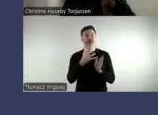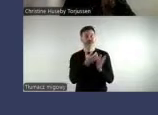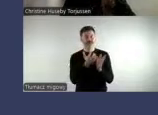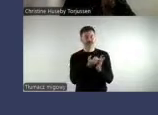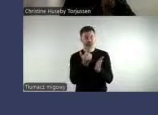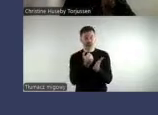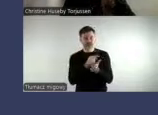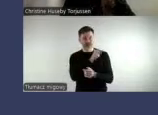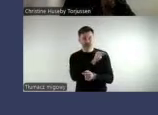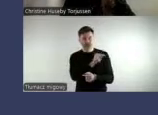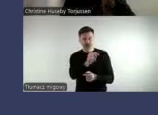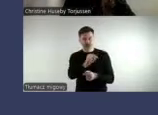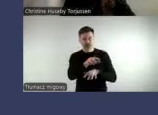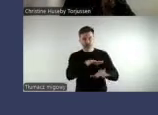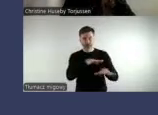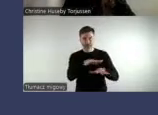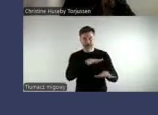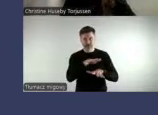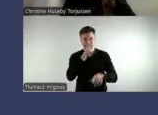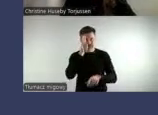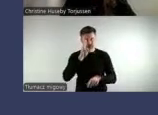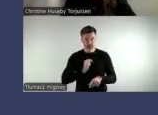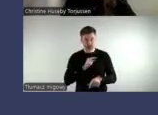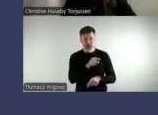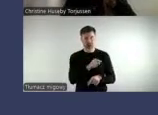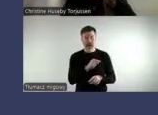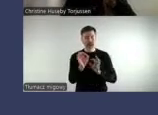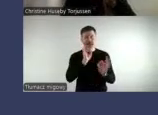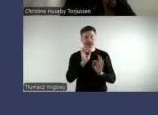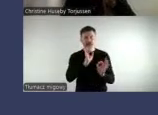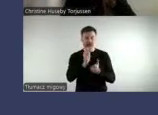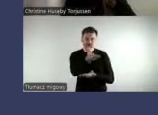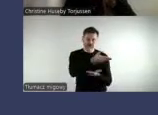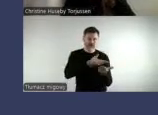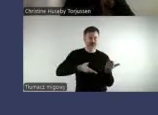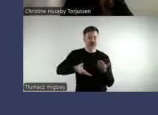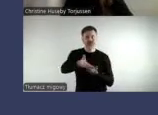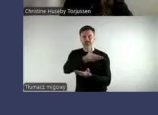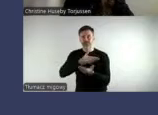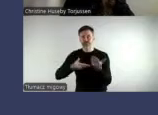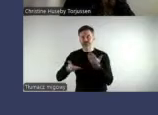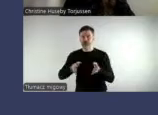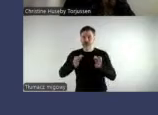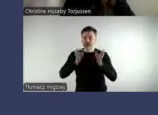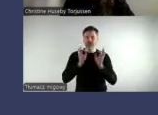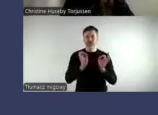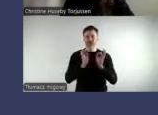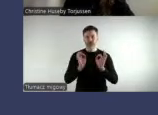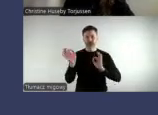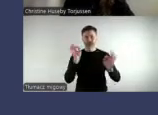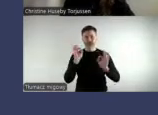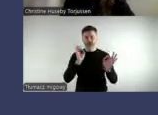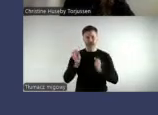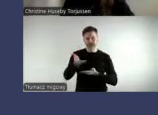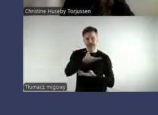the necessary information flow between levels and also actors, and also to create a common and updated